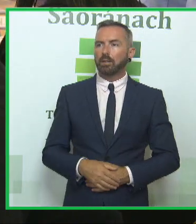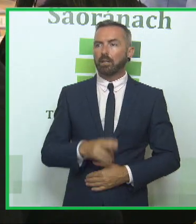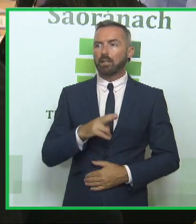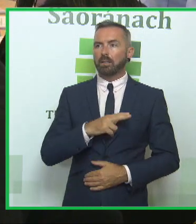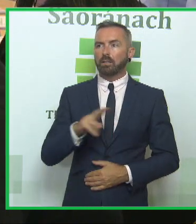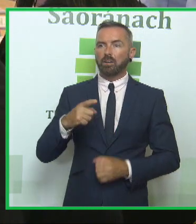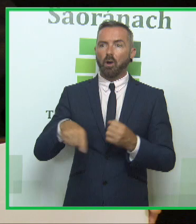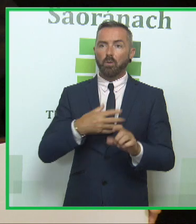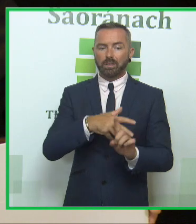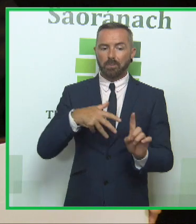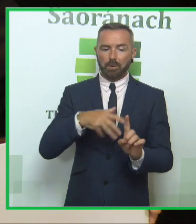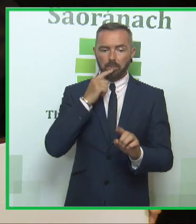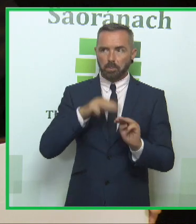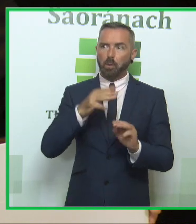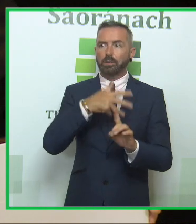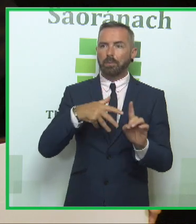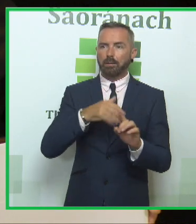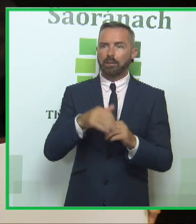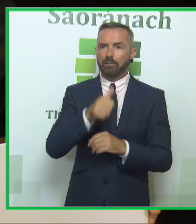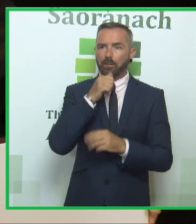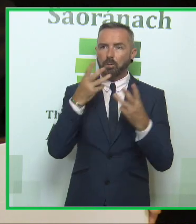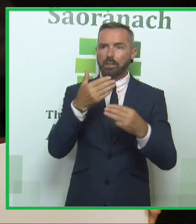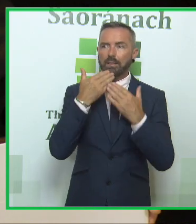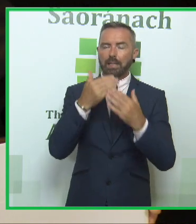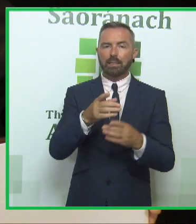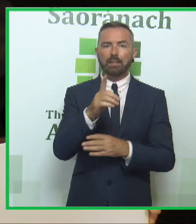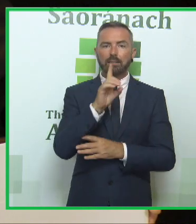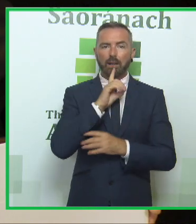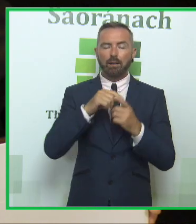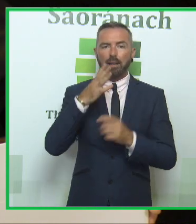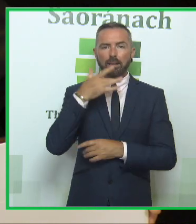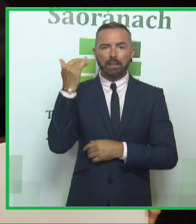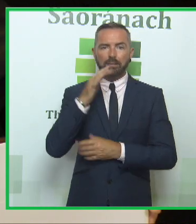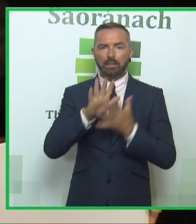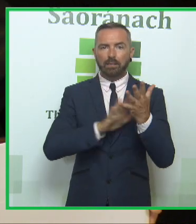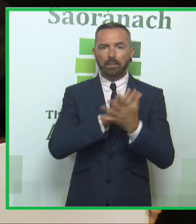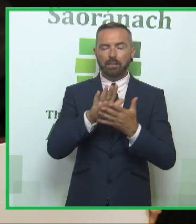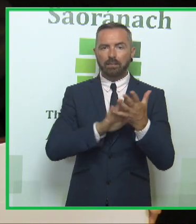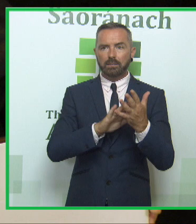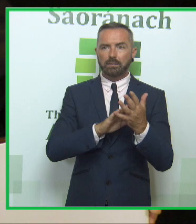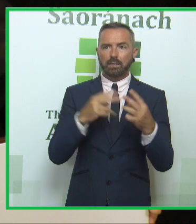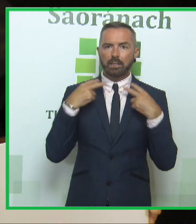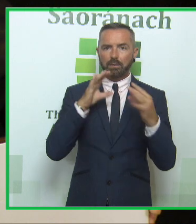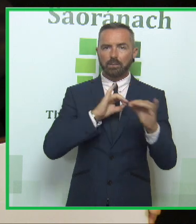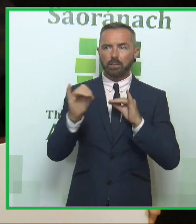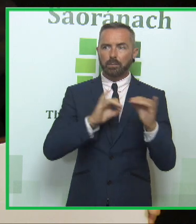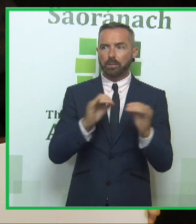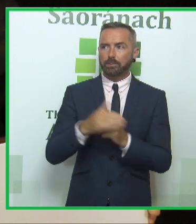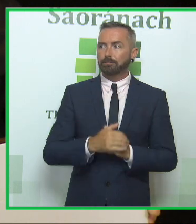but mostly behind the scenes. First of all, to Darren and Lisa, our Irish Sign Languages people. I mean, all of